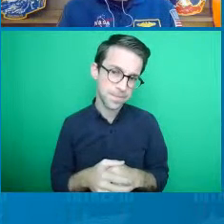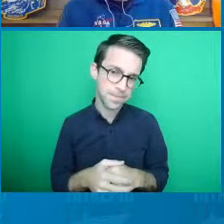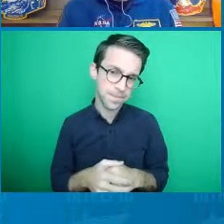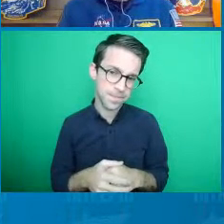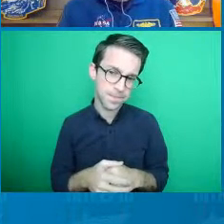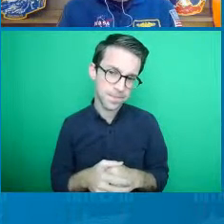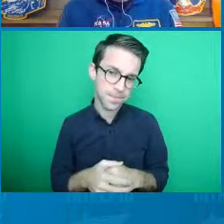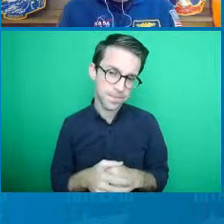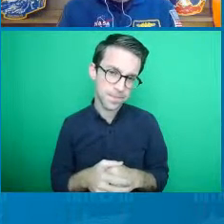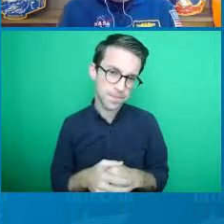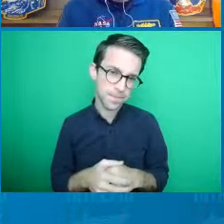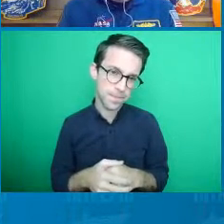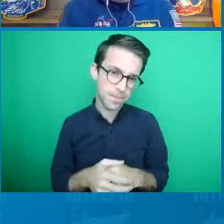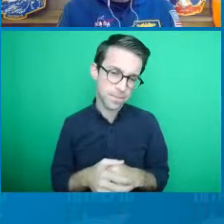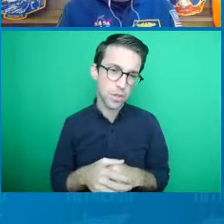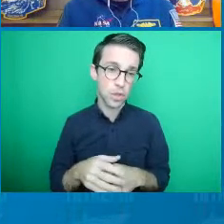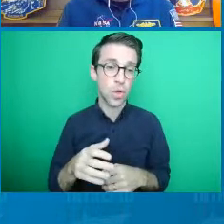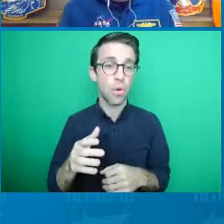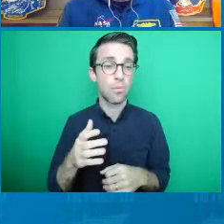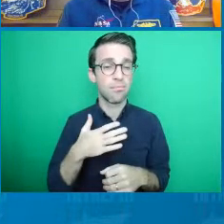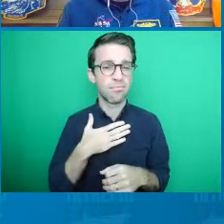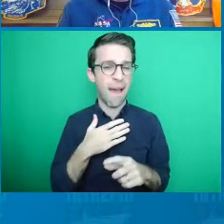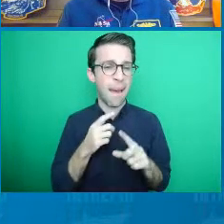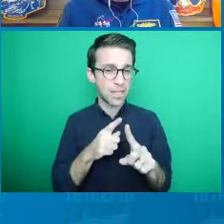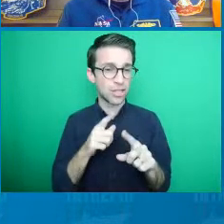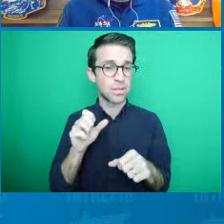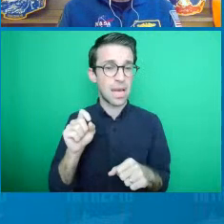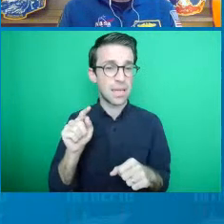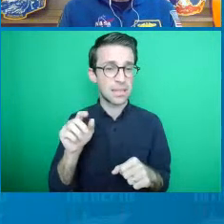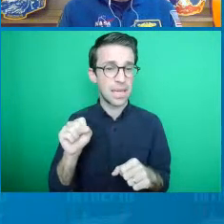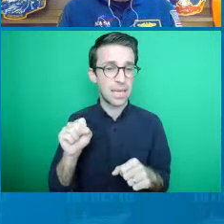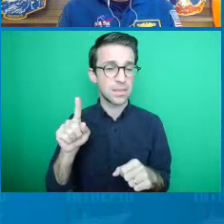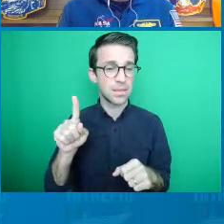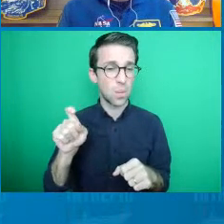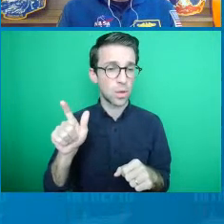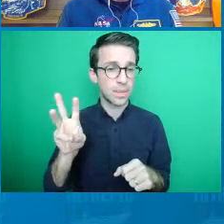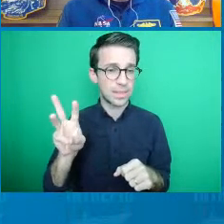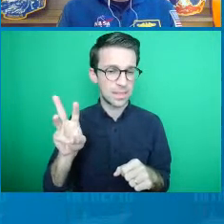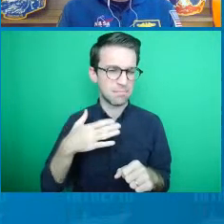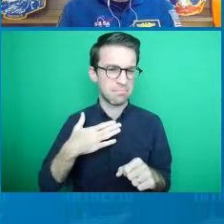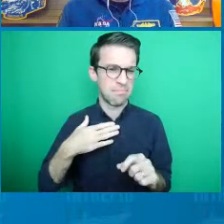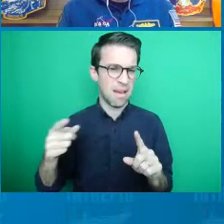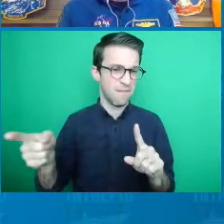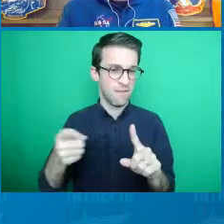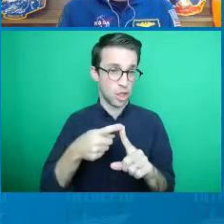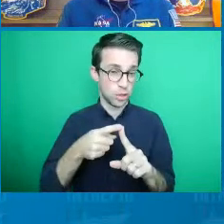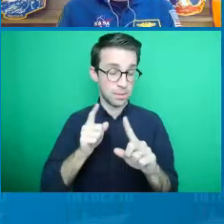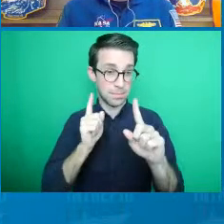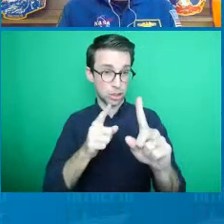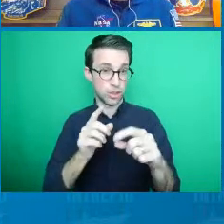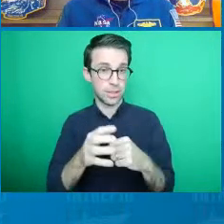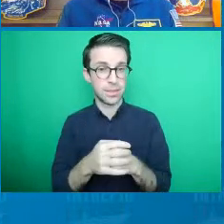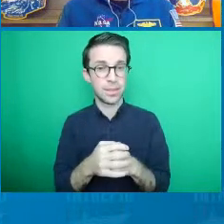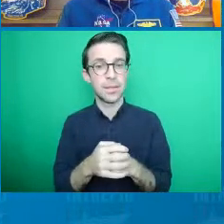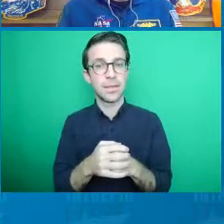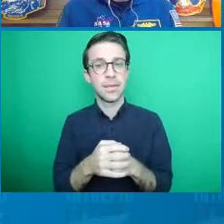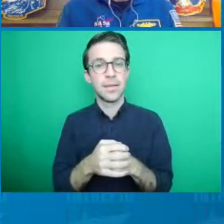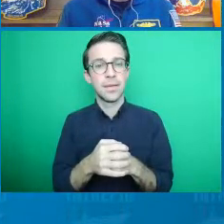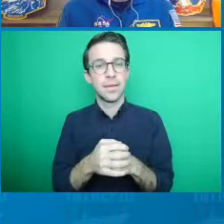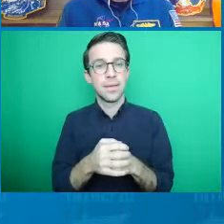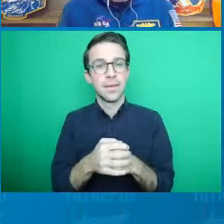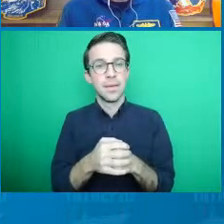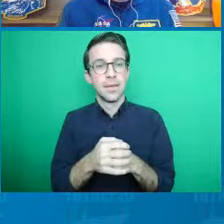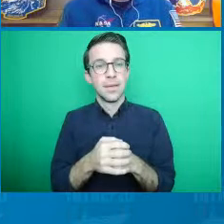on board STS-126, it was my first mission. And so you think of